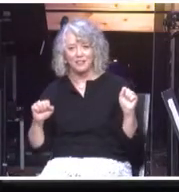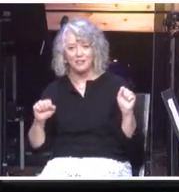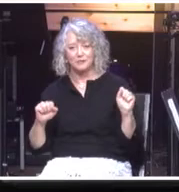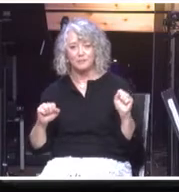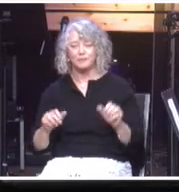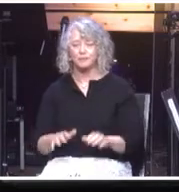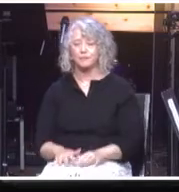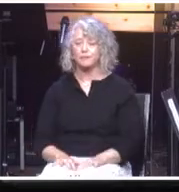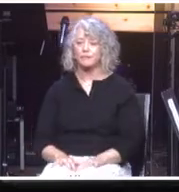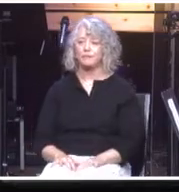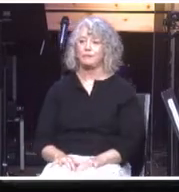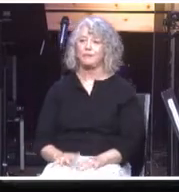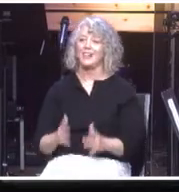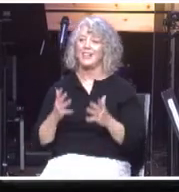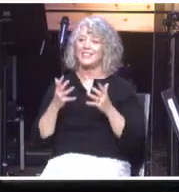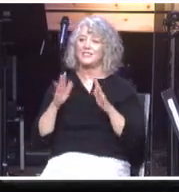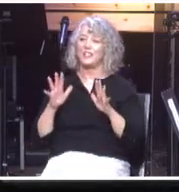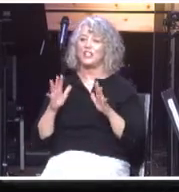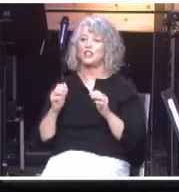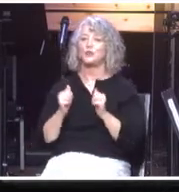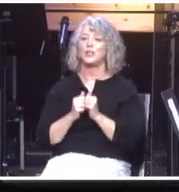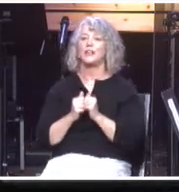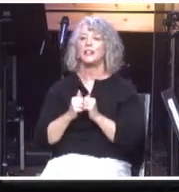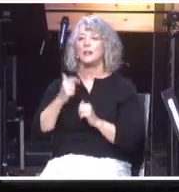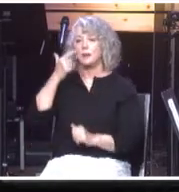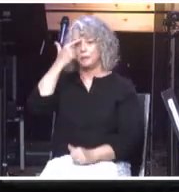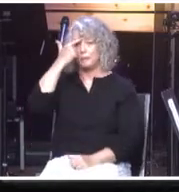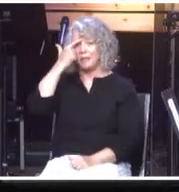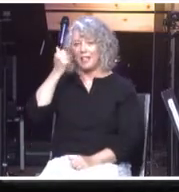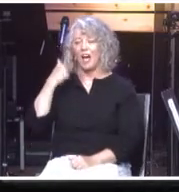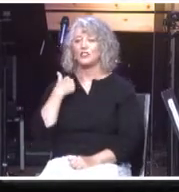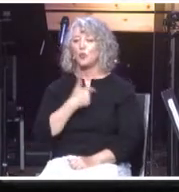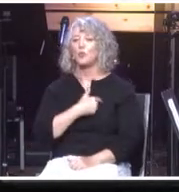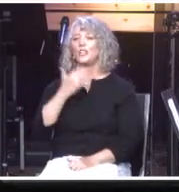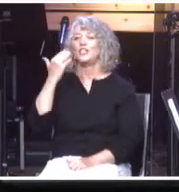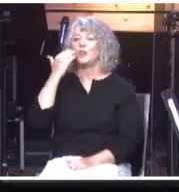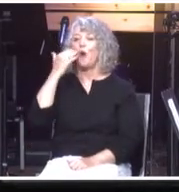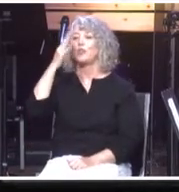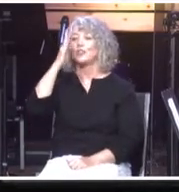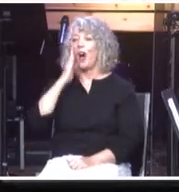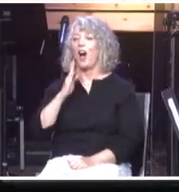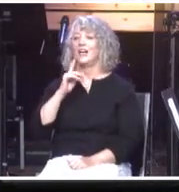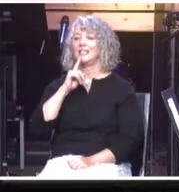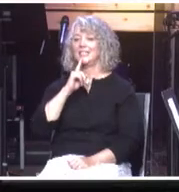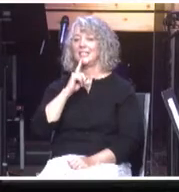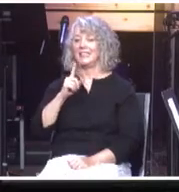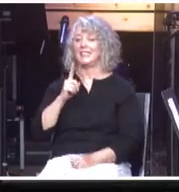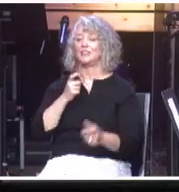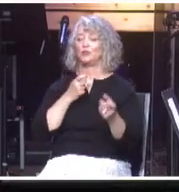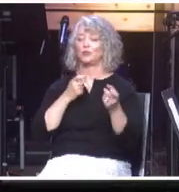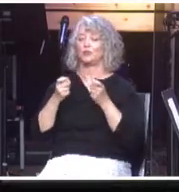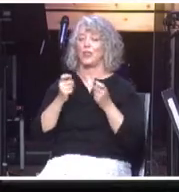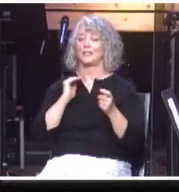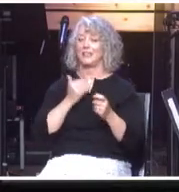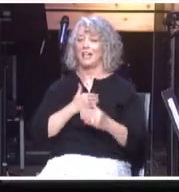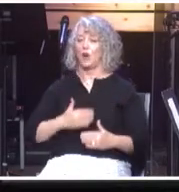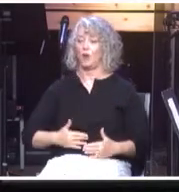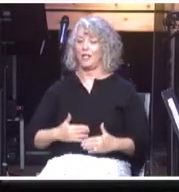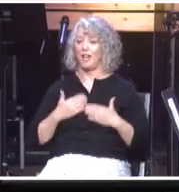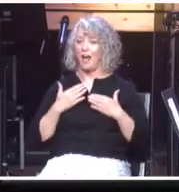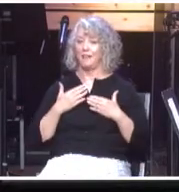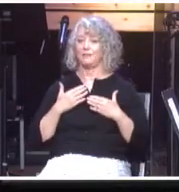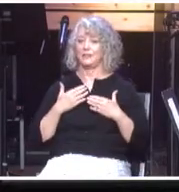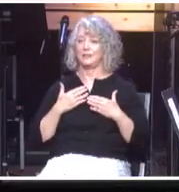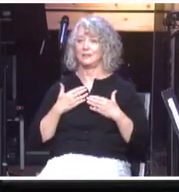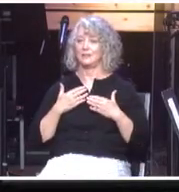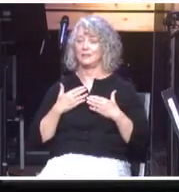So let's end with this. Because we know that God is directing our lives to an ultimate